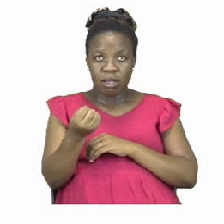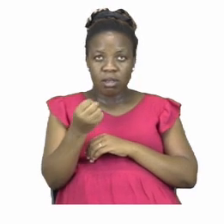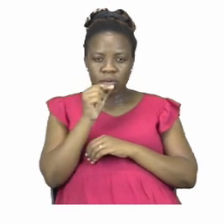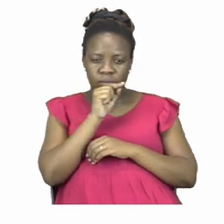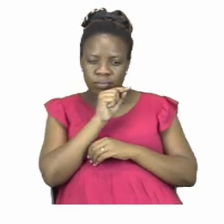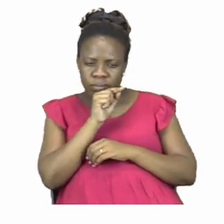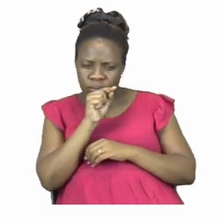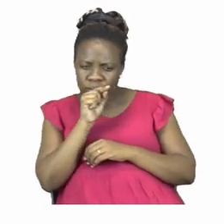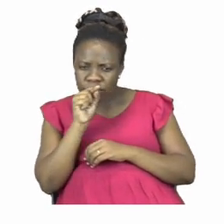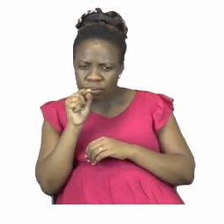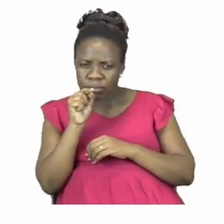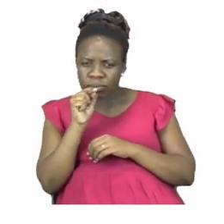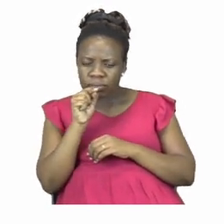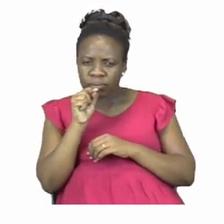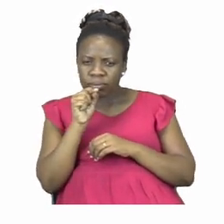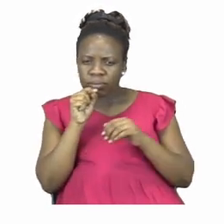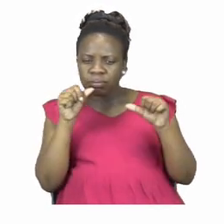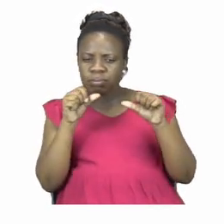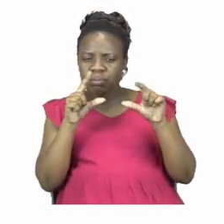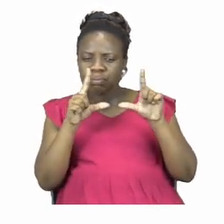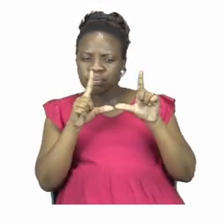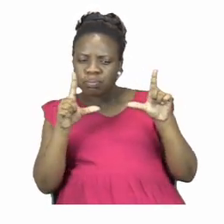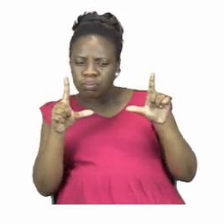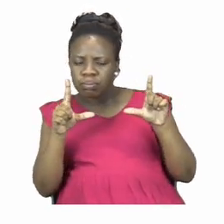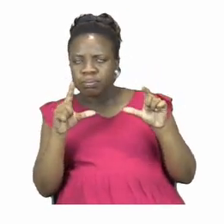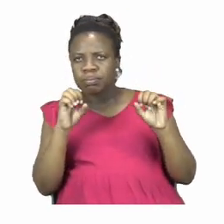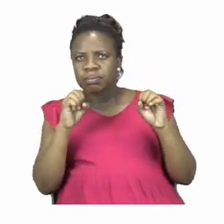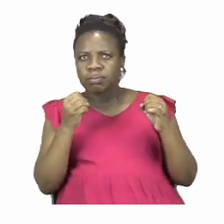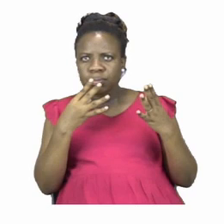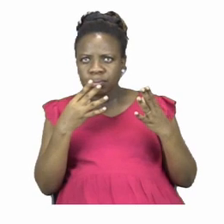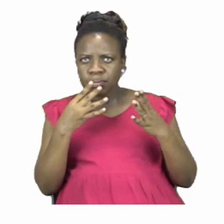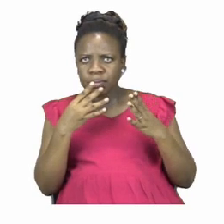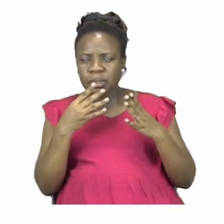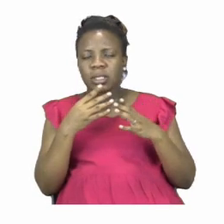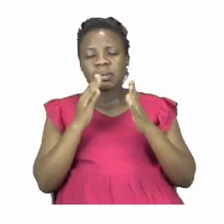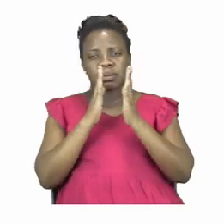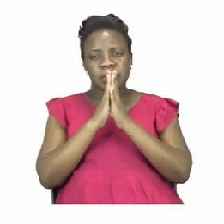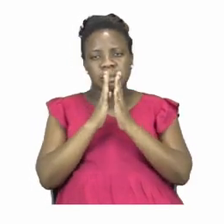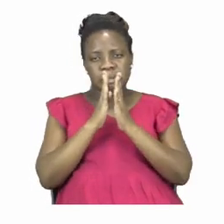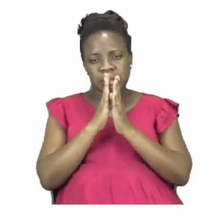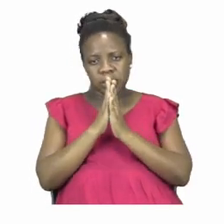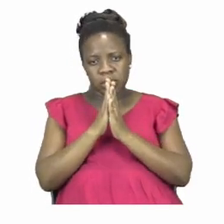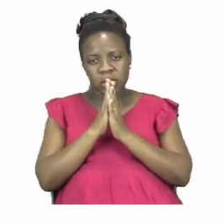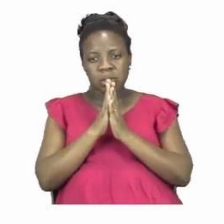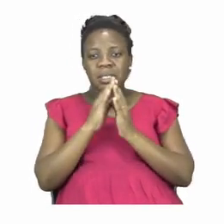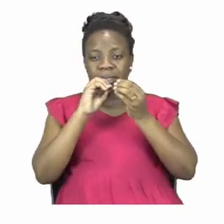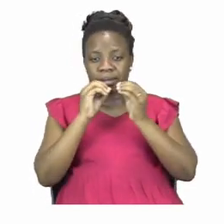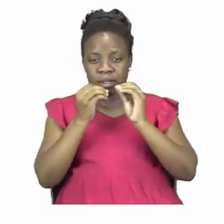write it, and don't forget to put your cm sign, which is for